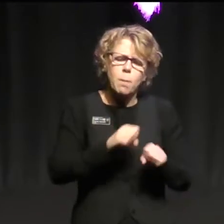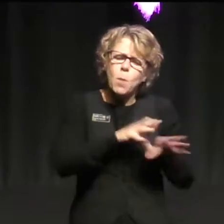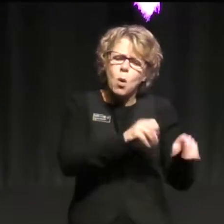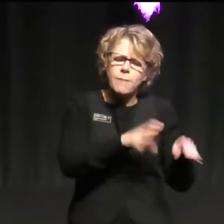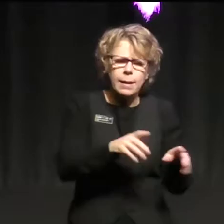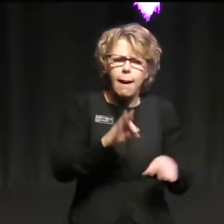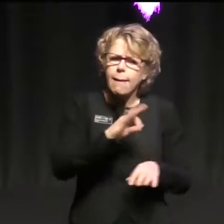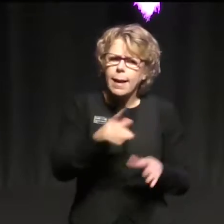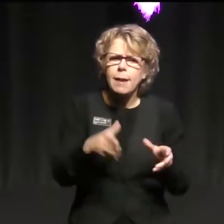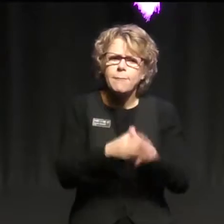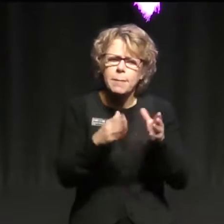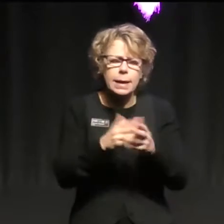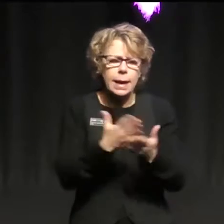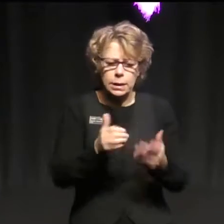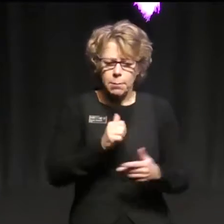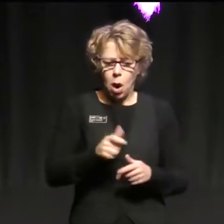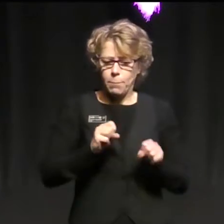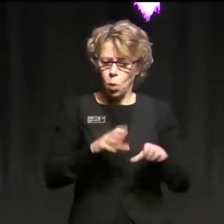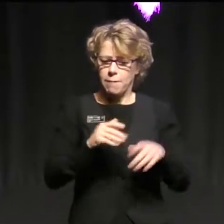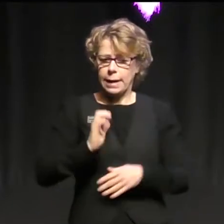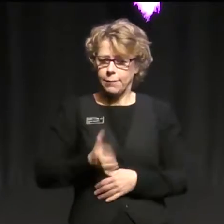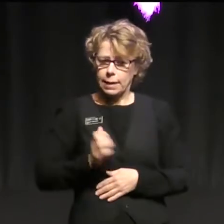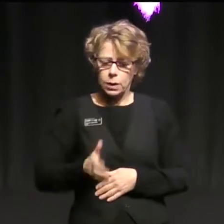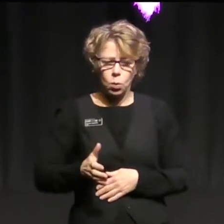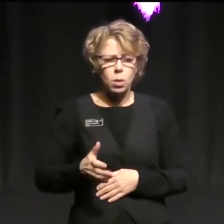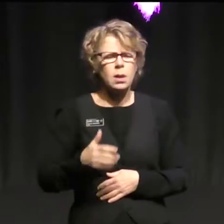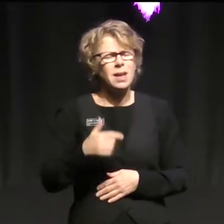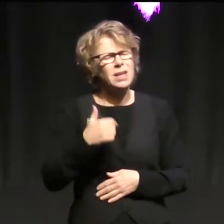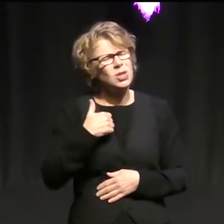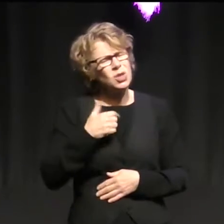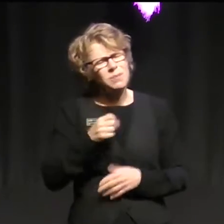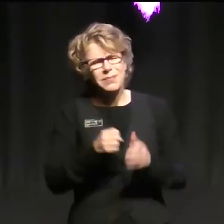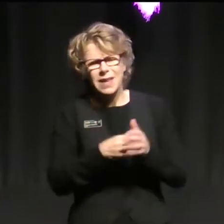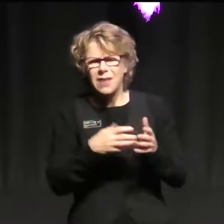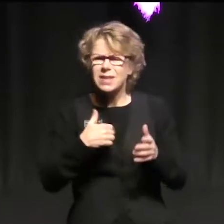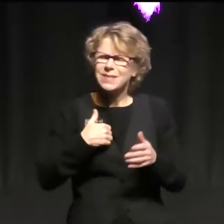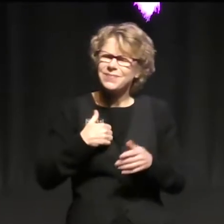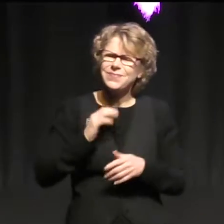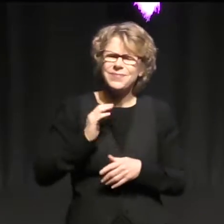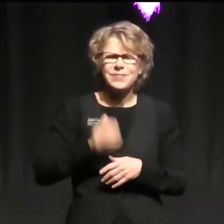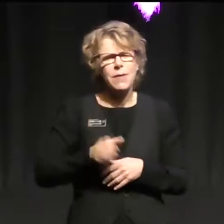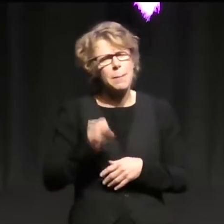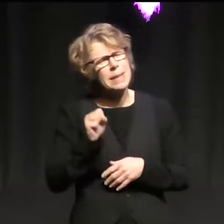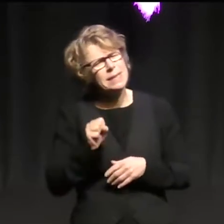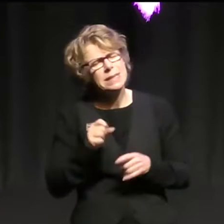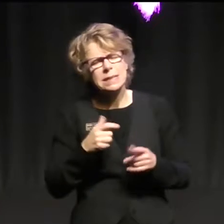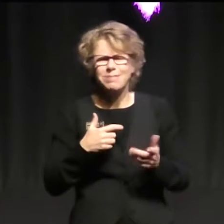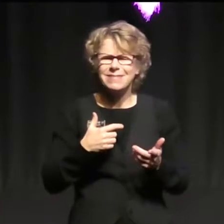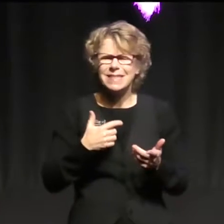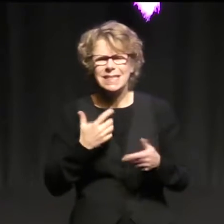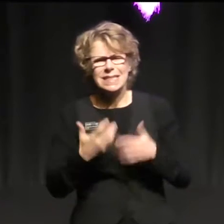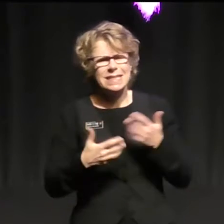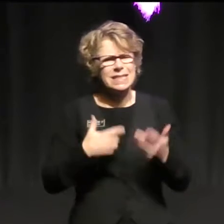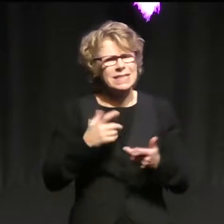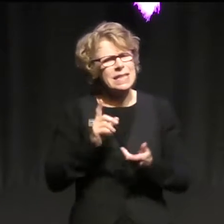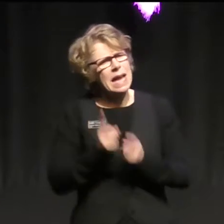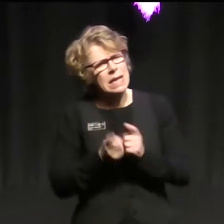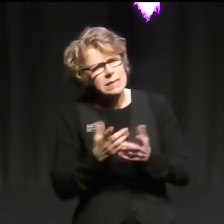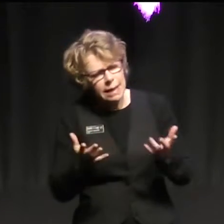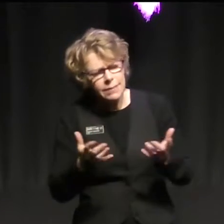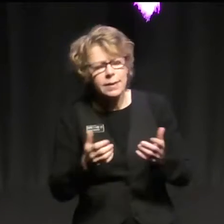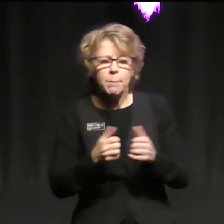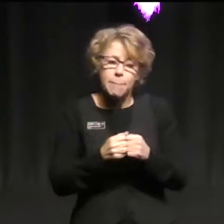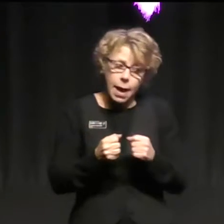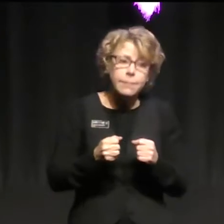involved. So, therefore, we are not a feminist kind in the so-called feminist world,